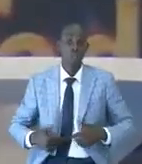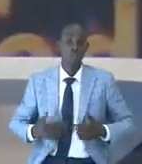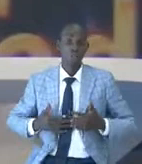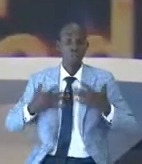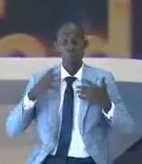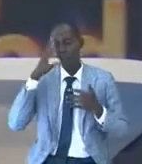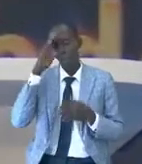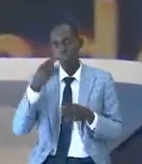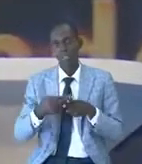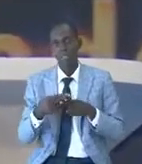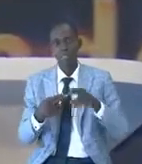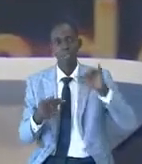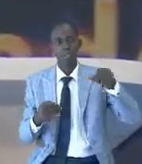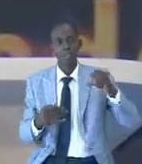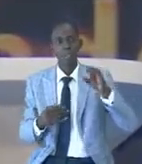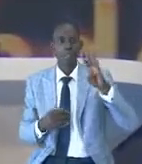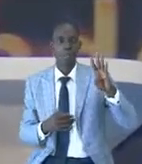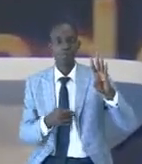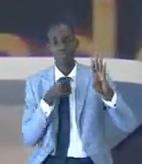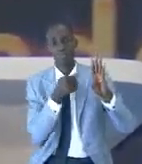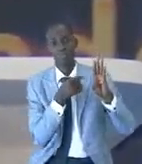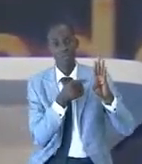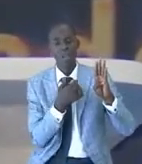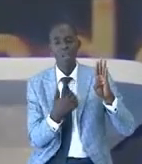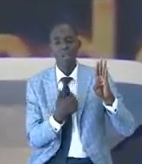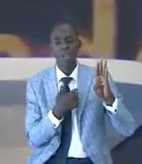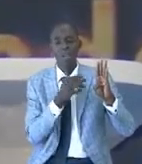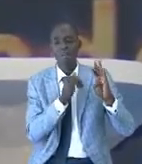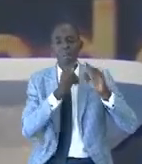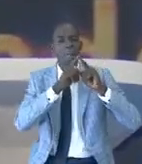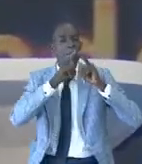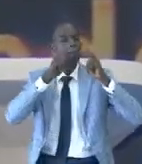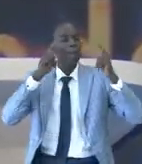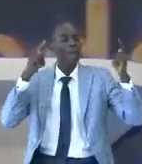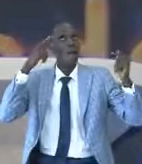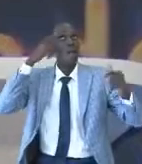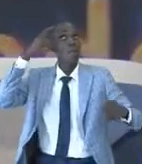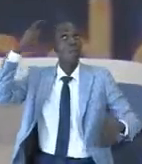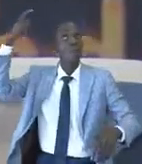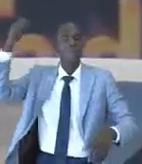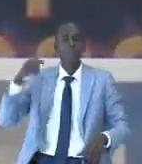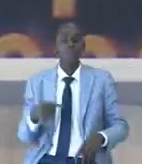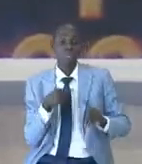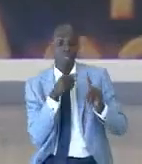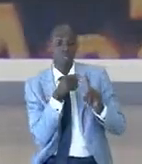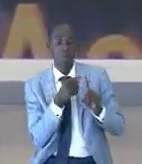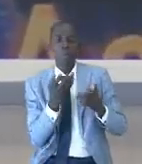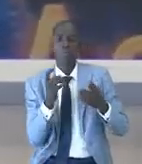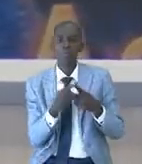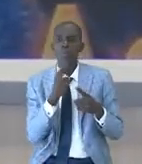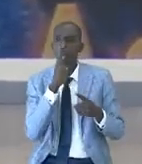Joe by name. He had a big dream. He wanted to be a